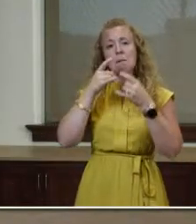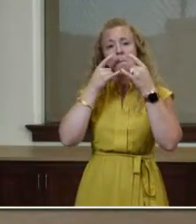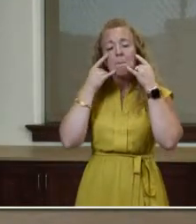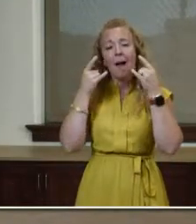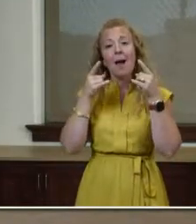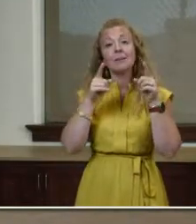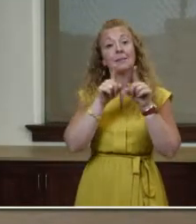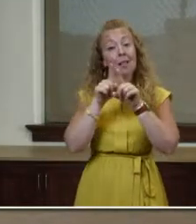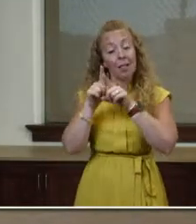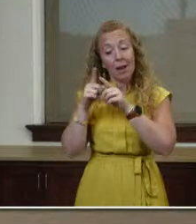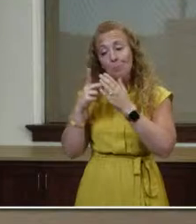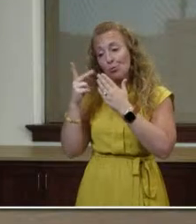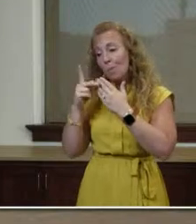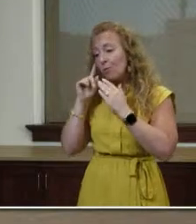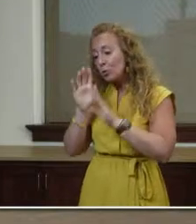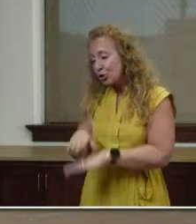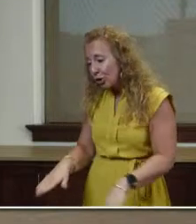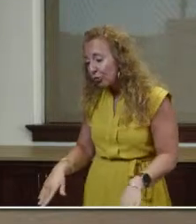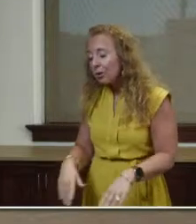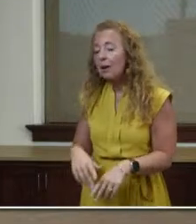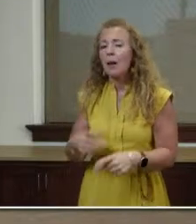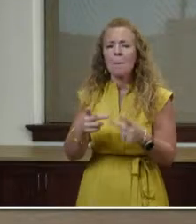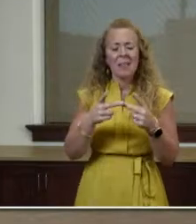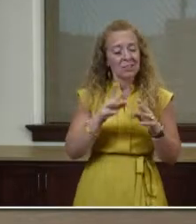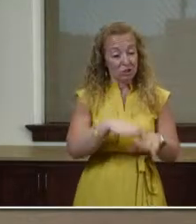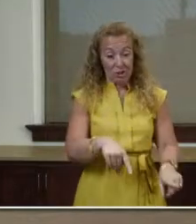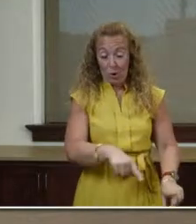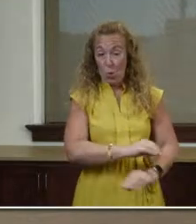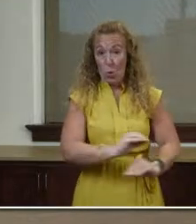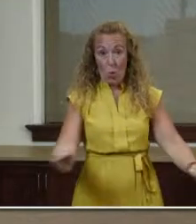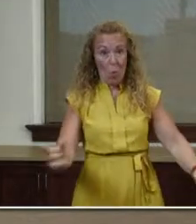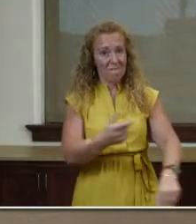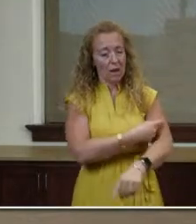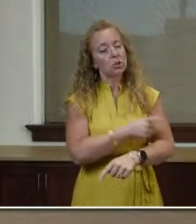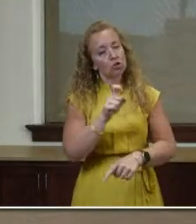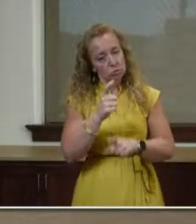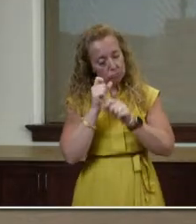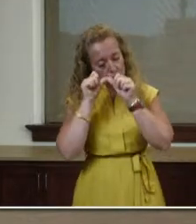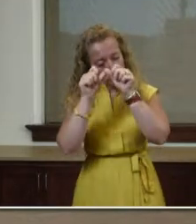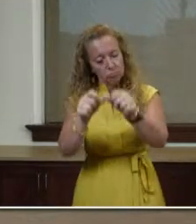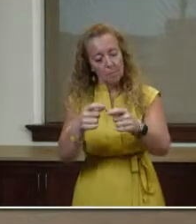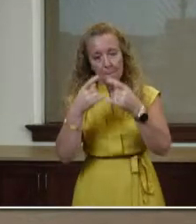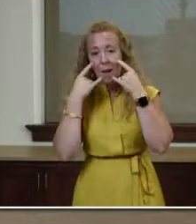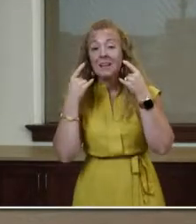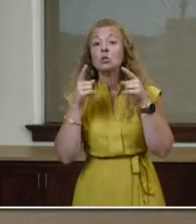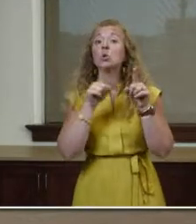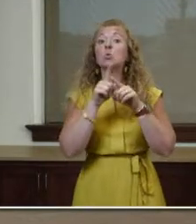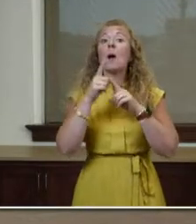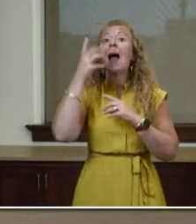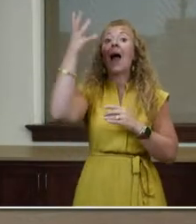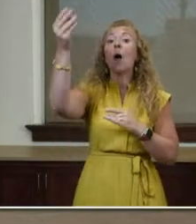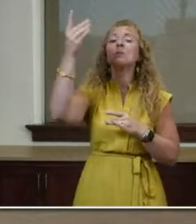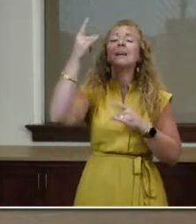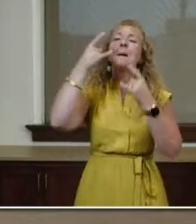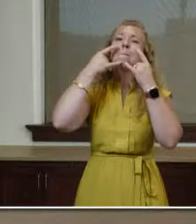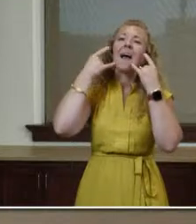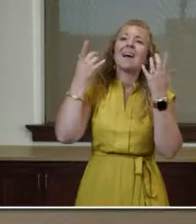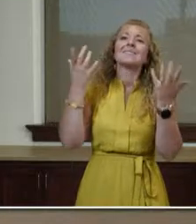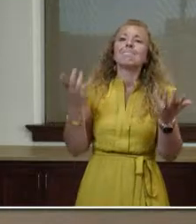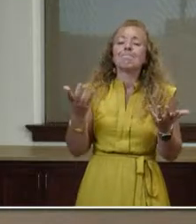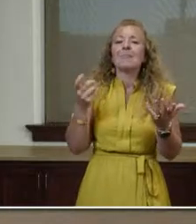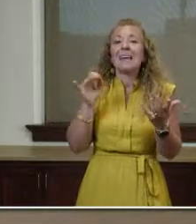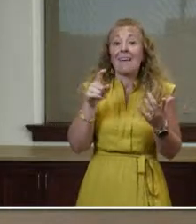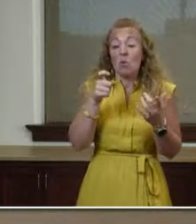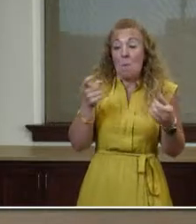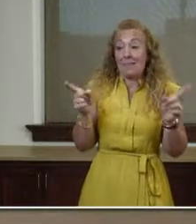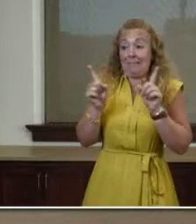like childcare programs where children are not vaccinated. And outdoors, masks should be considered if social